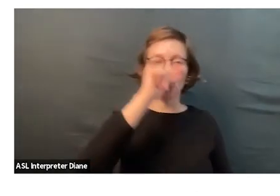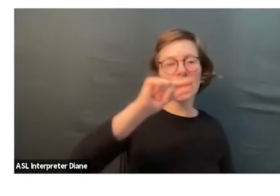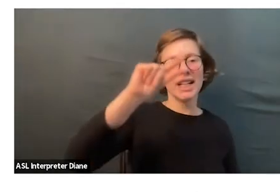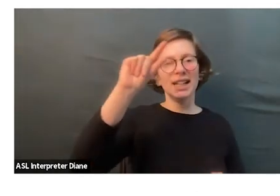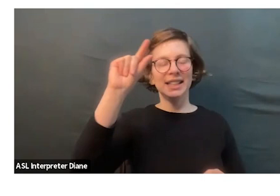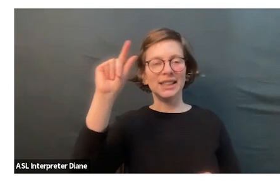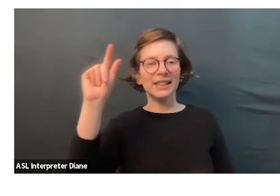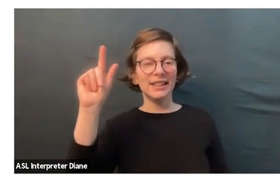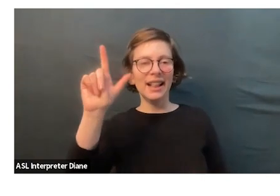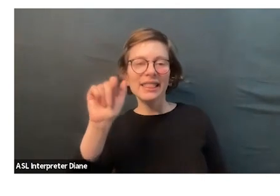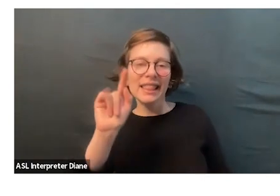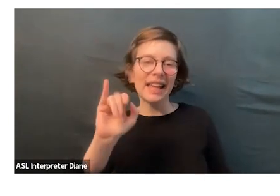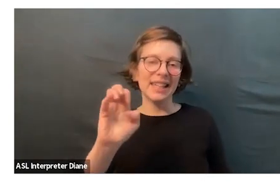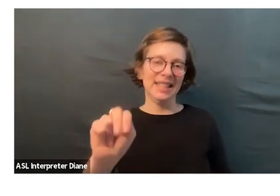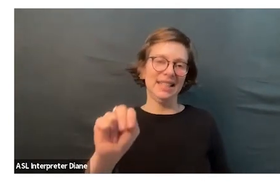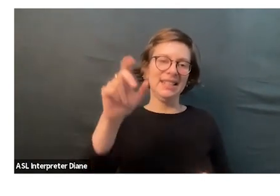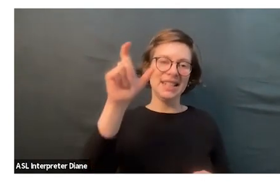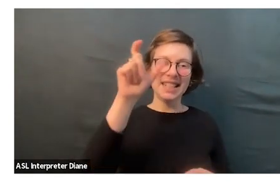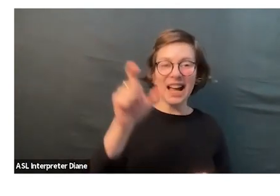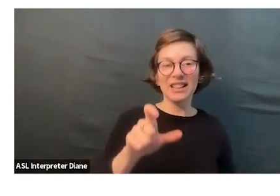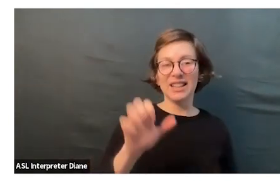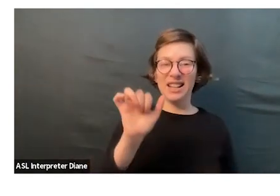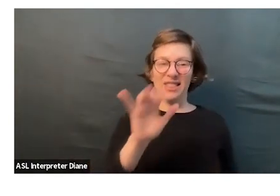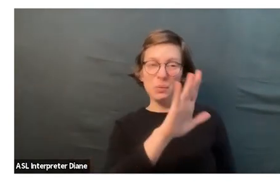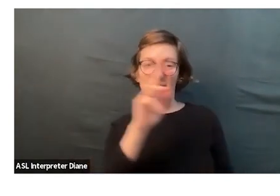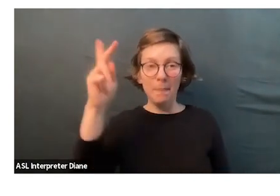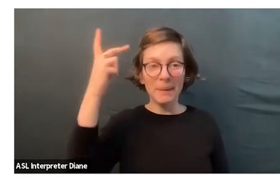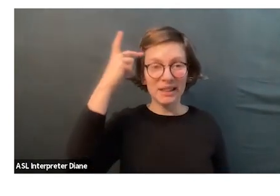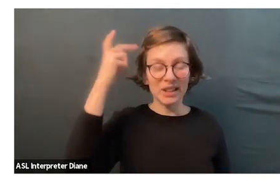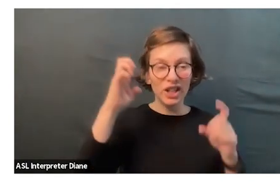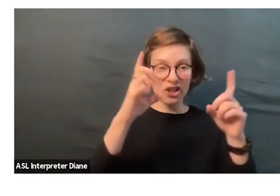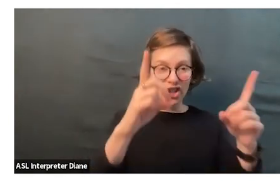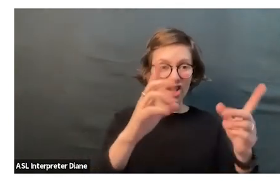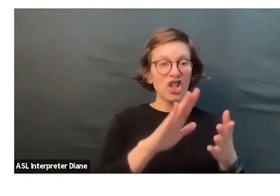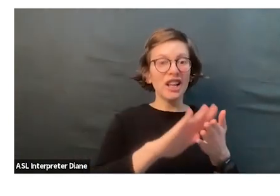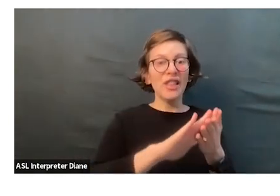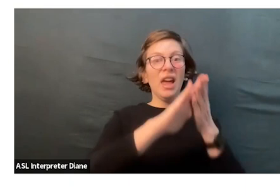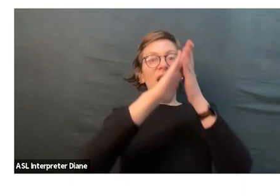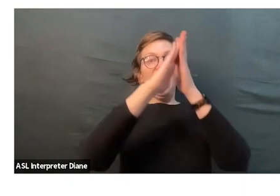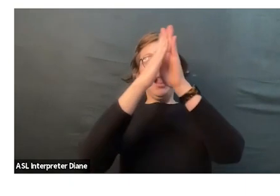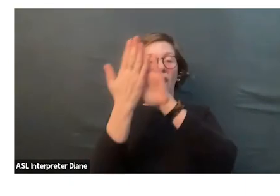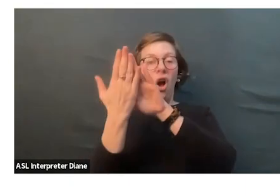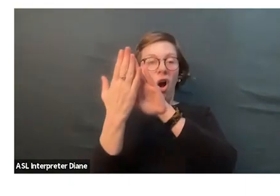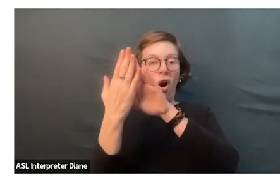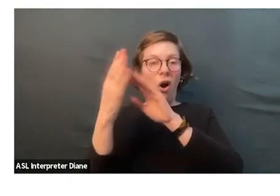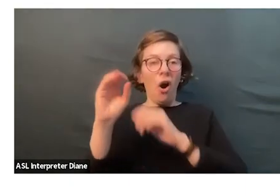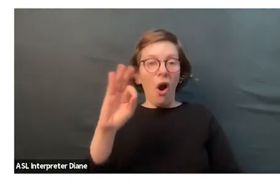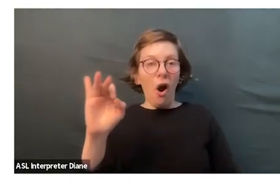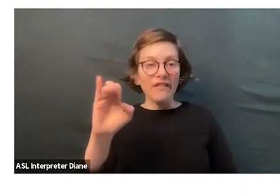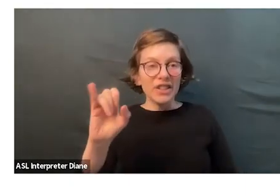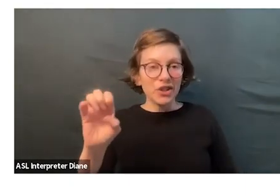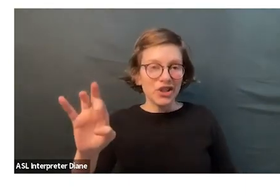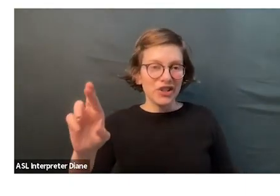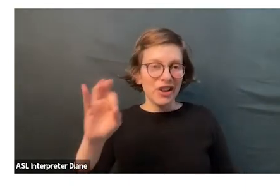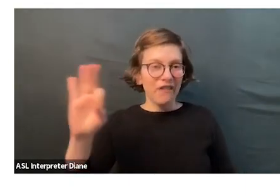think about the places they come into contact with and the people they come into contact with, the natives. But also, if they go into government, they're the